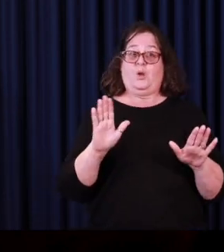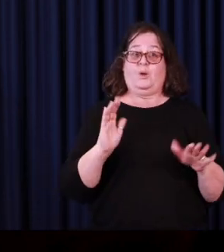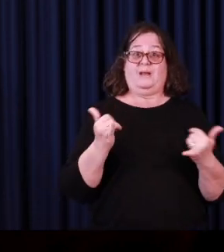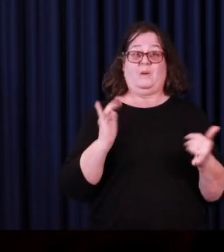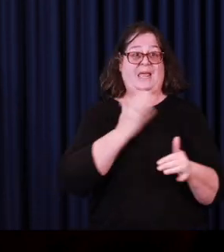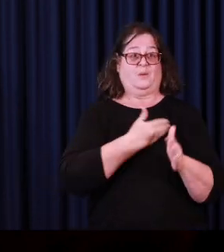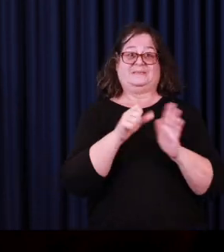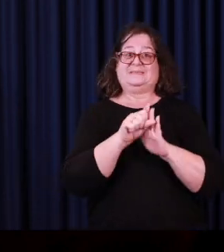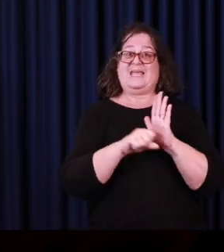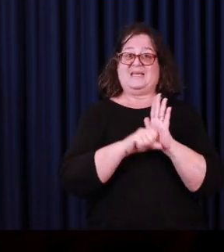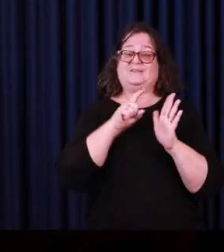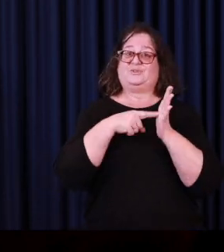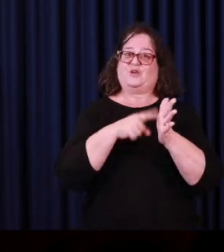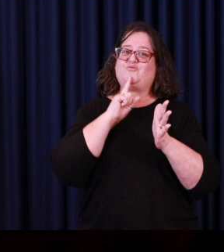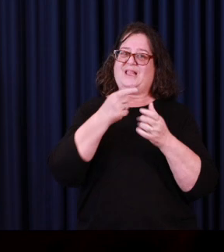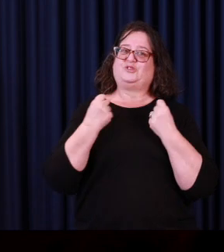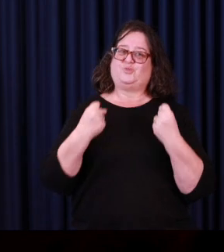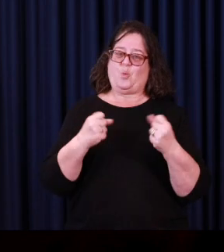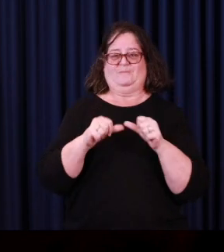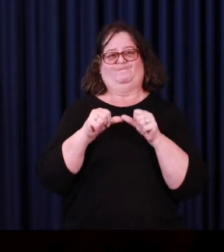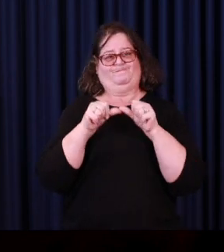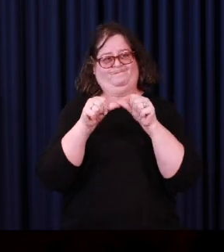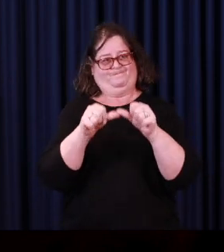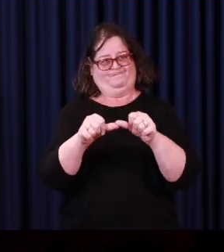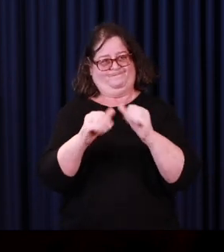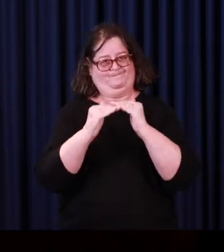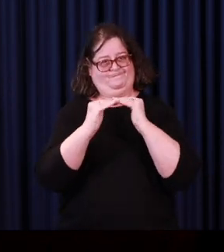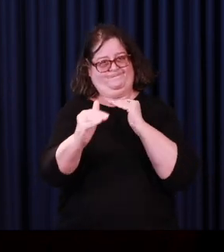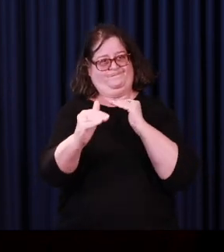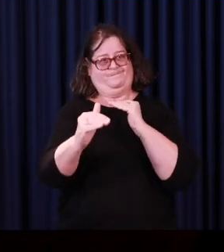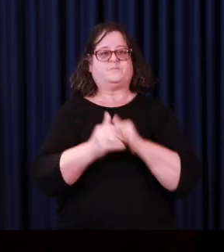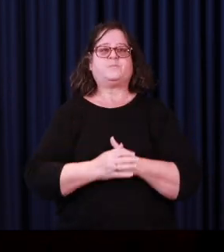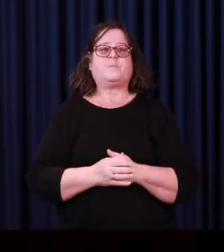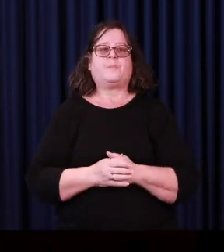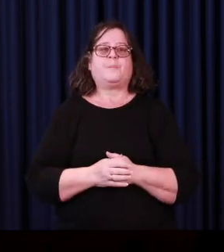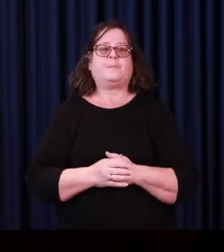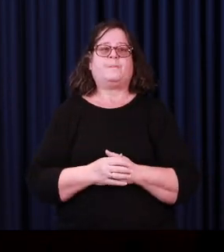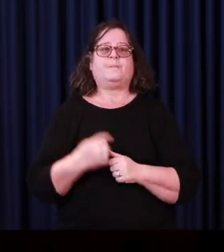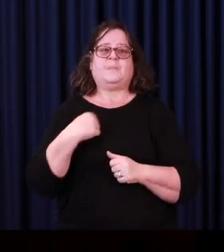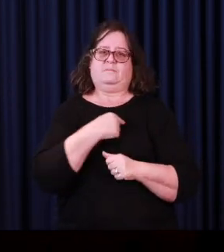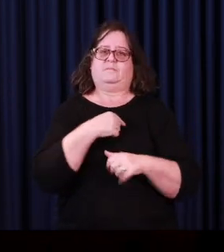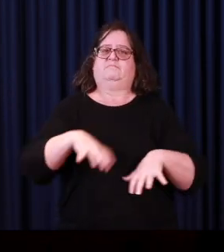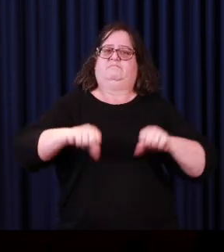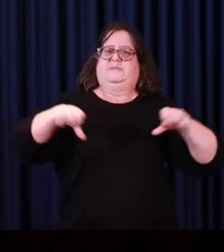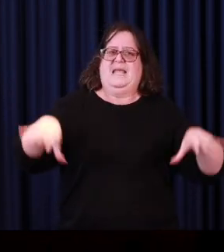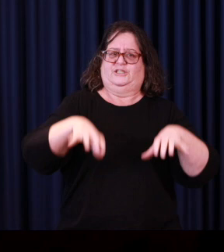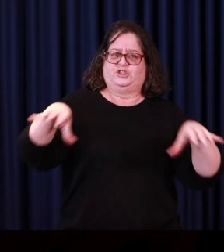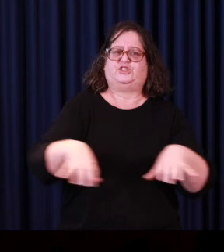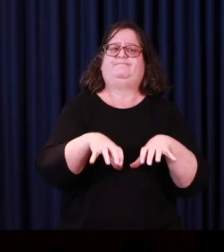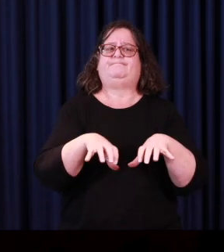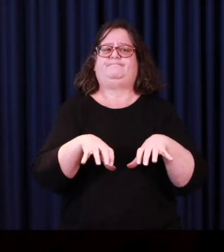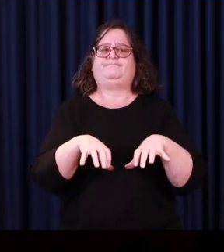it's resilient. So let us act in that spirit. We must be hopeful for